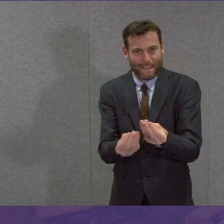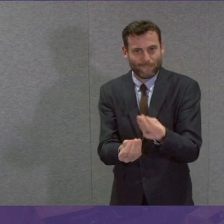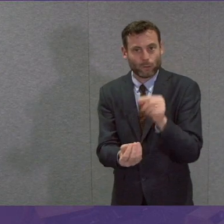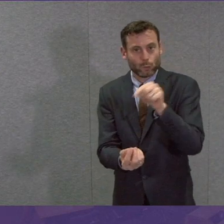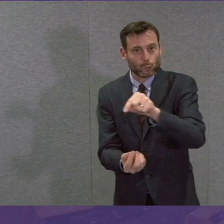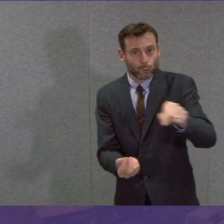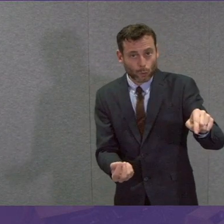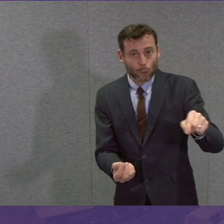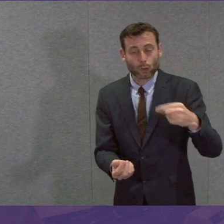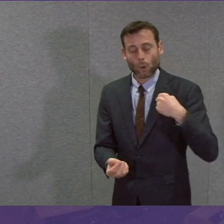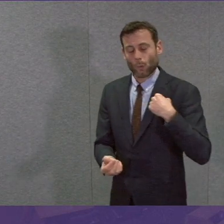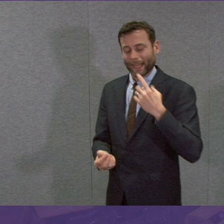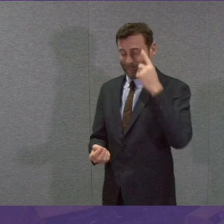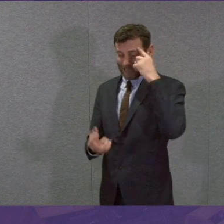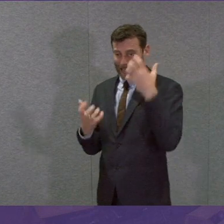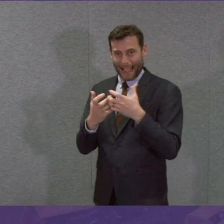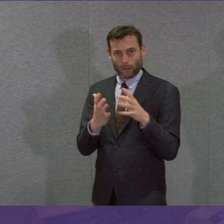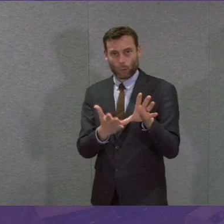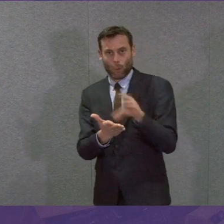we can do that as carefully as possible.